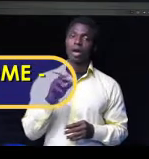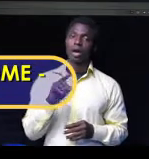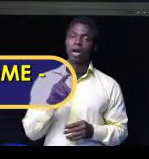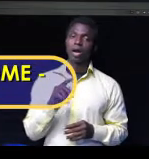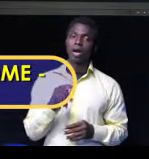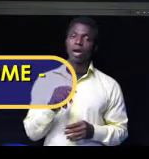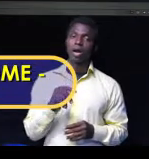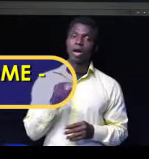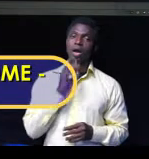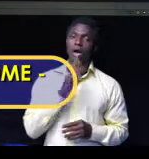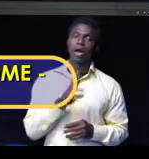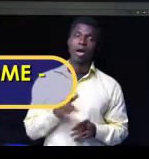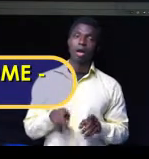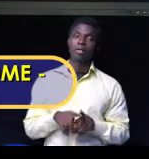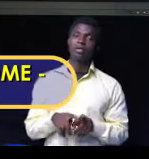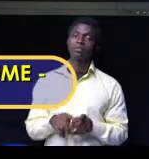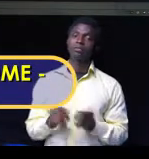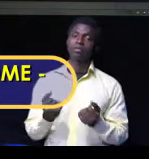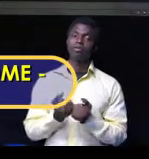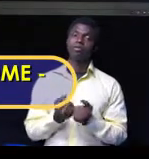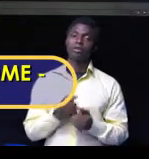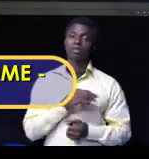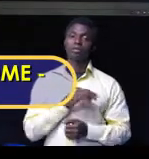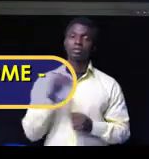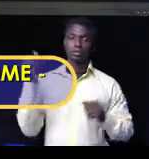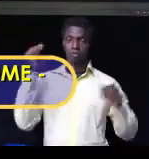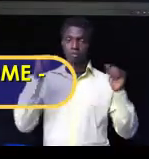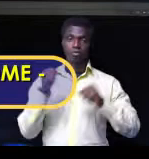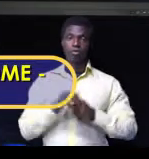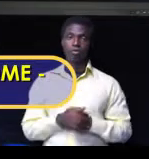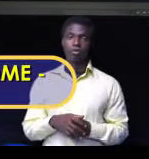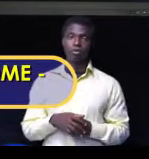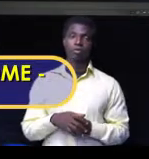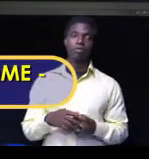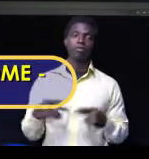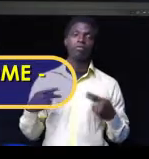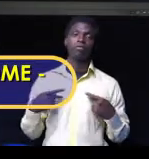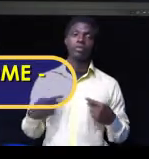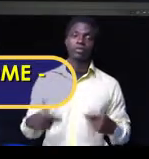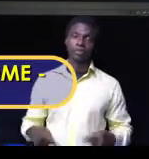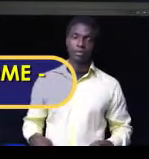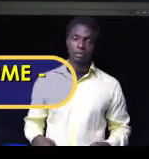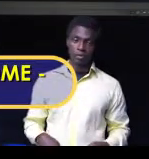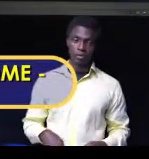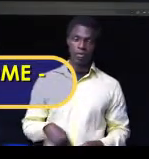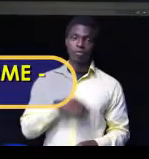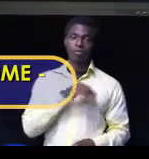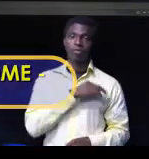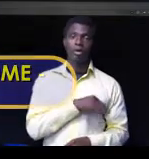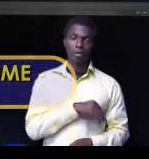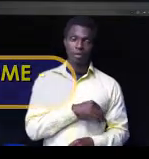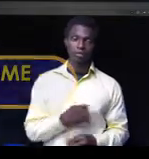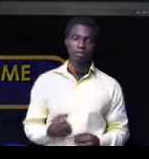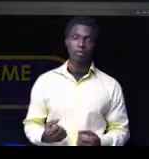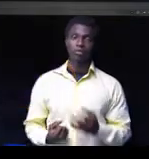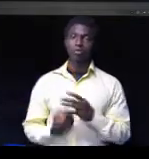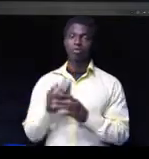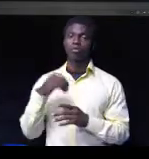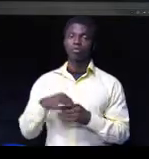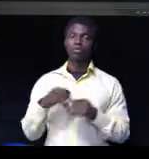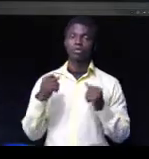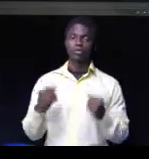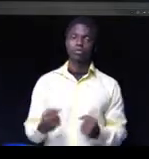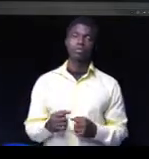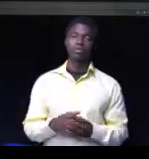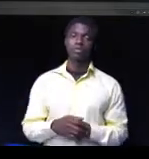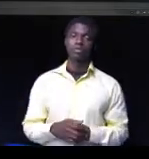fighting sports used for self-defense. Physical benefits of judo: developing physical fitness, growth in strength